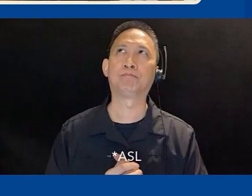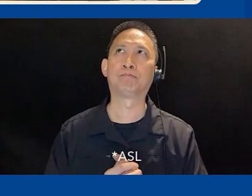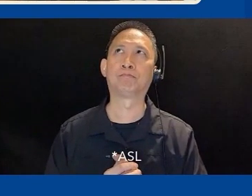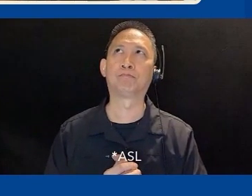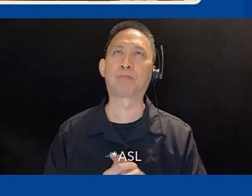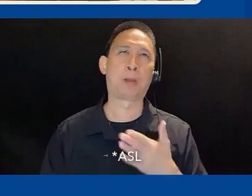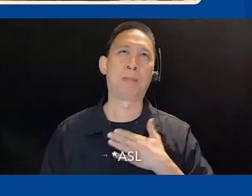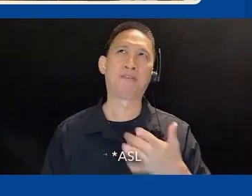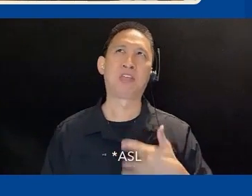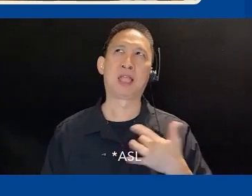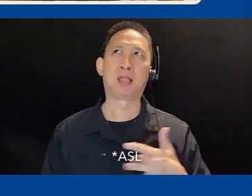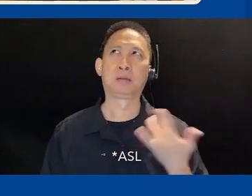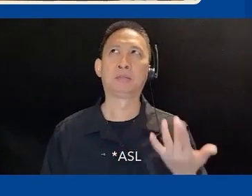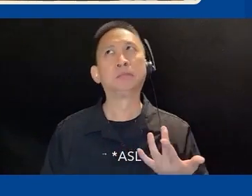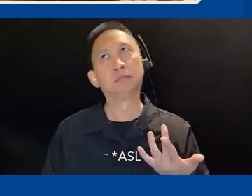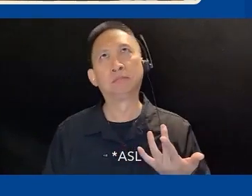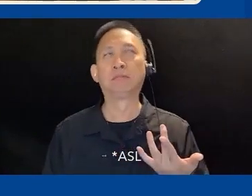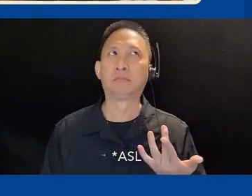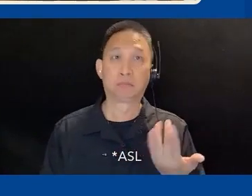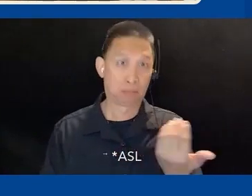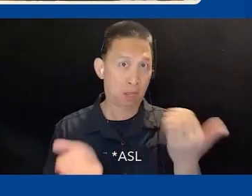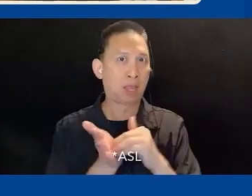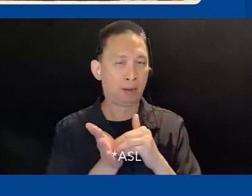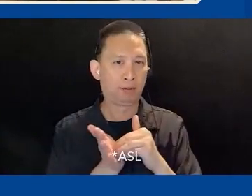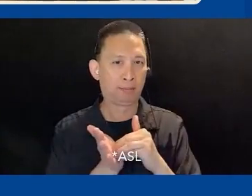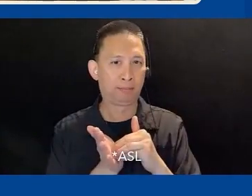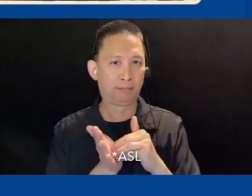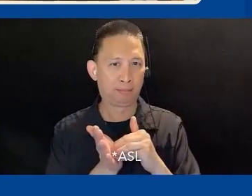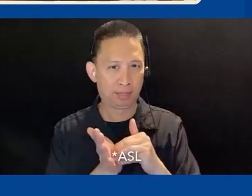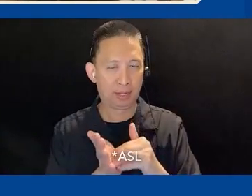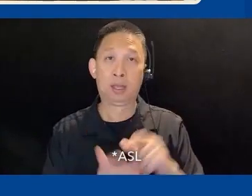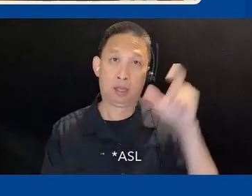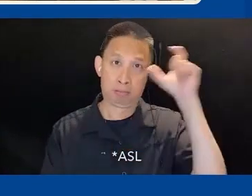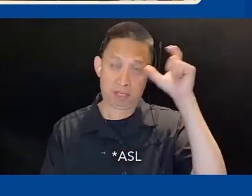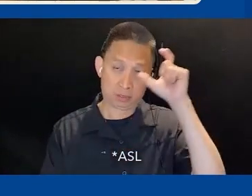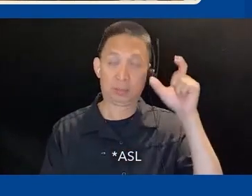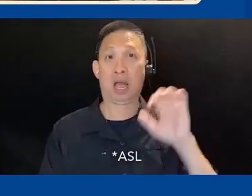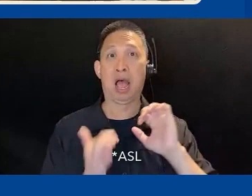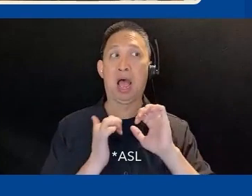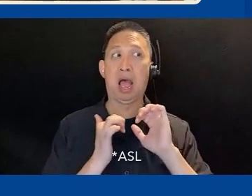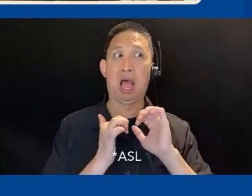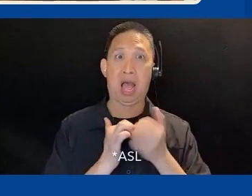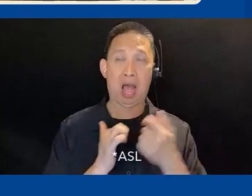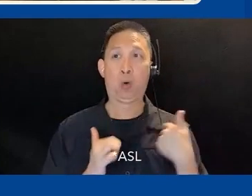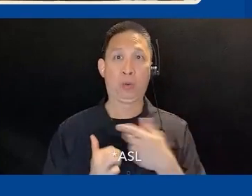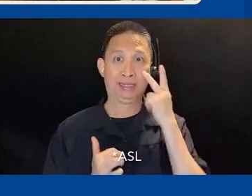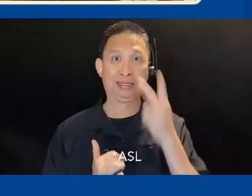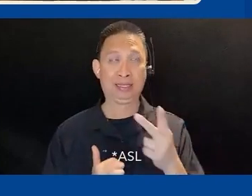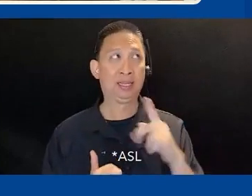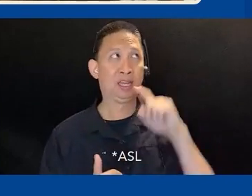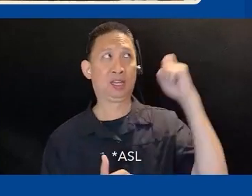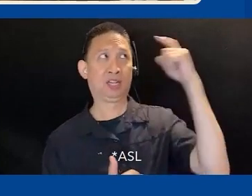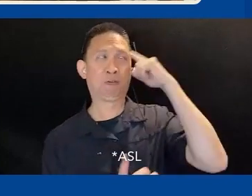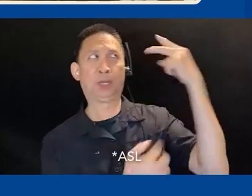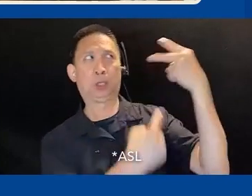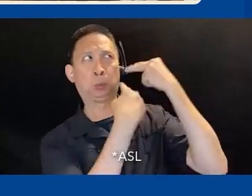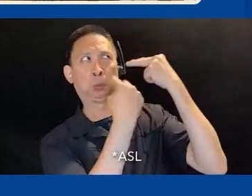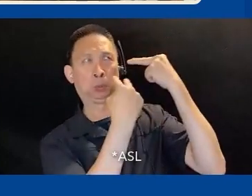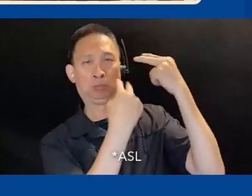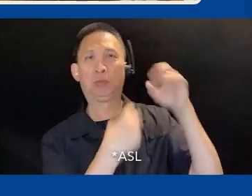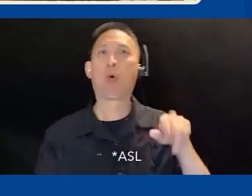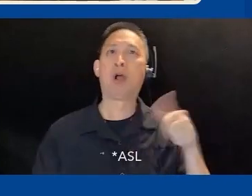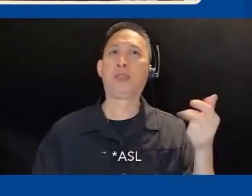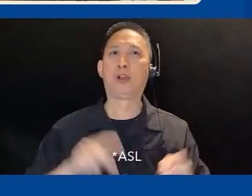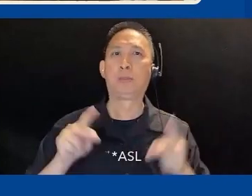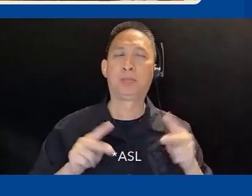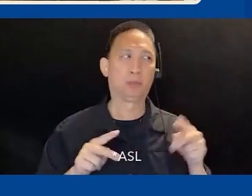again, what Muslims face, both in terms of surveillance, in terms of like you're making a project